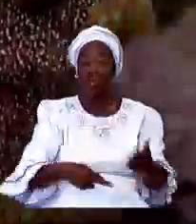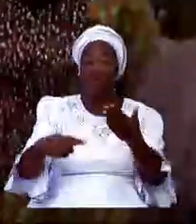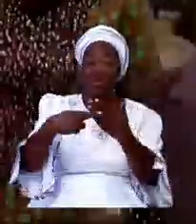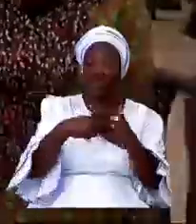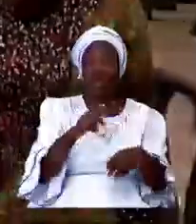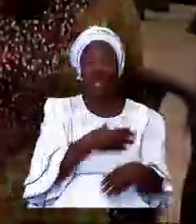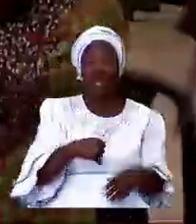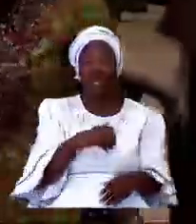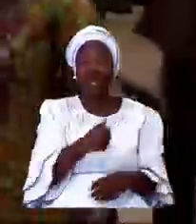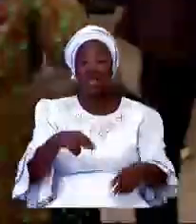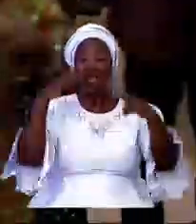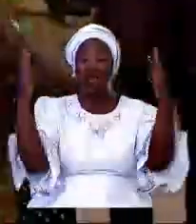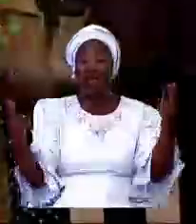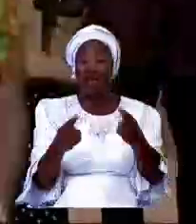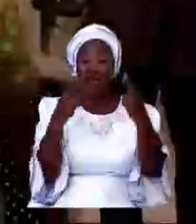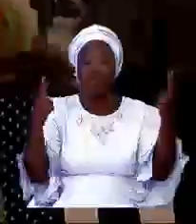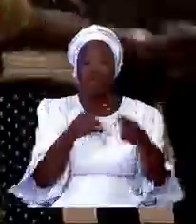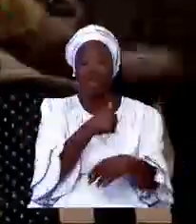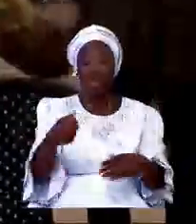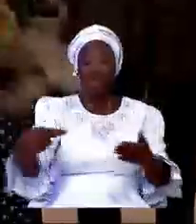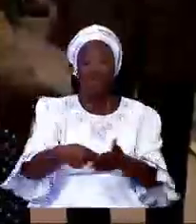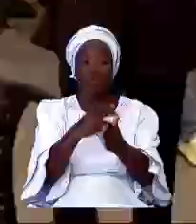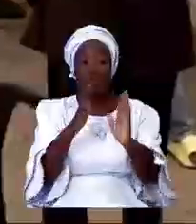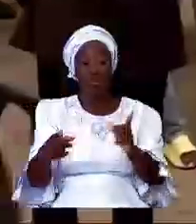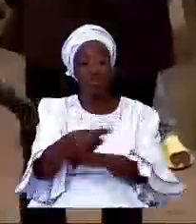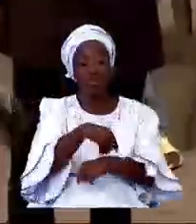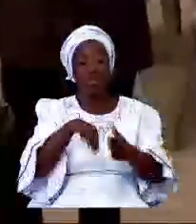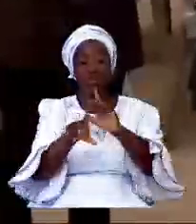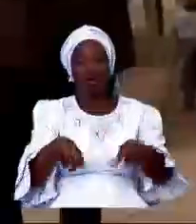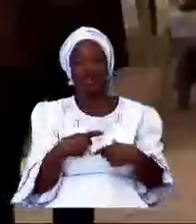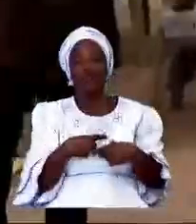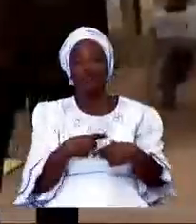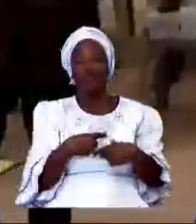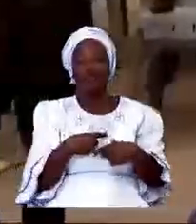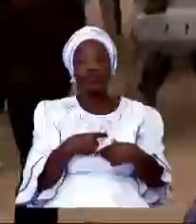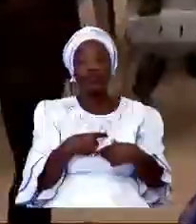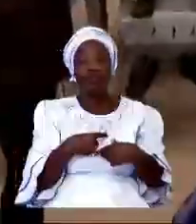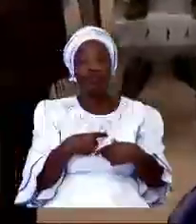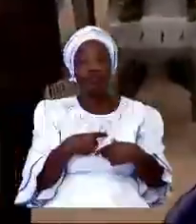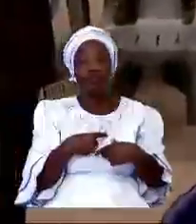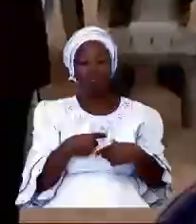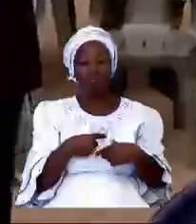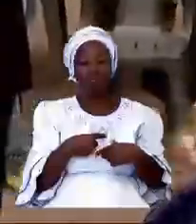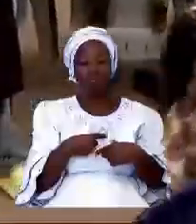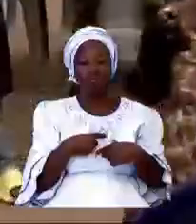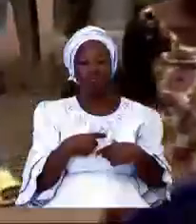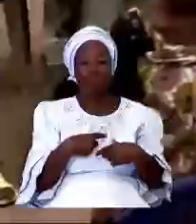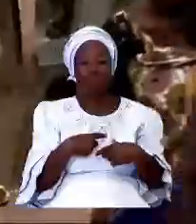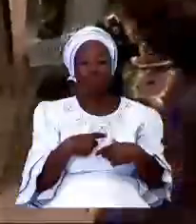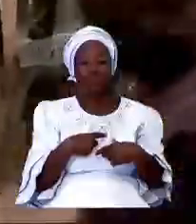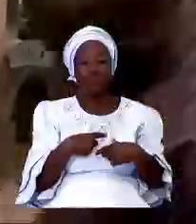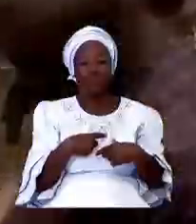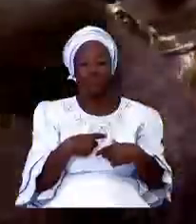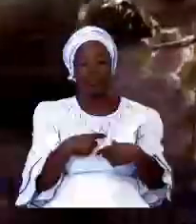Let there be a restoration, a revival, a renewal today.